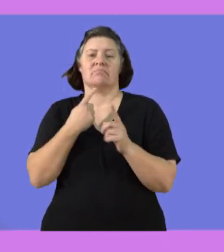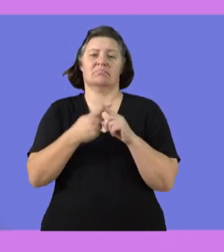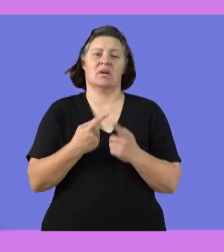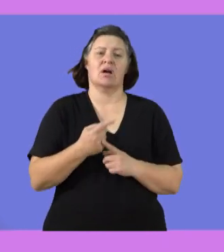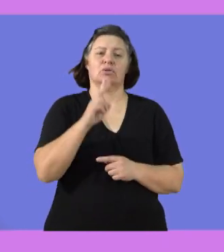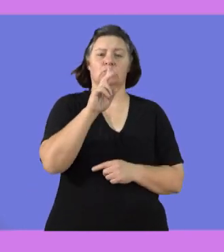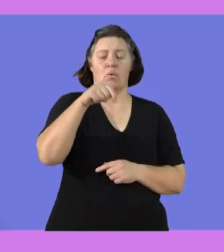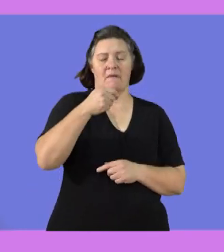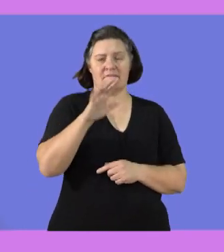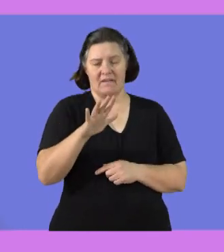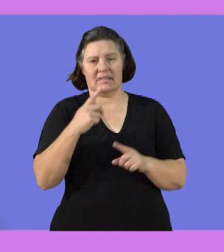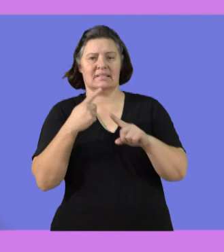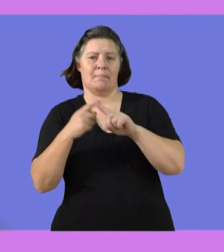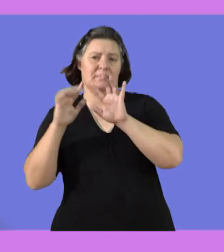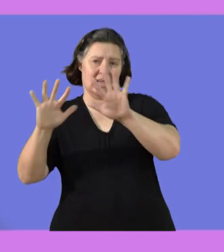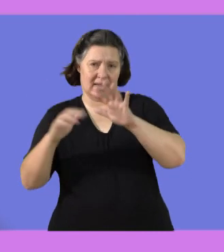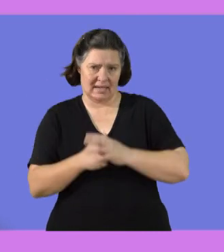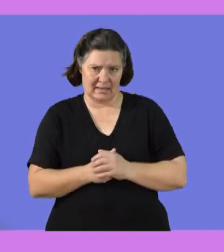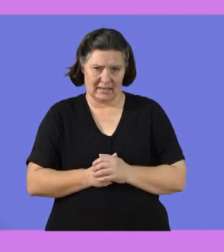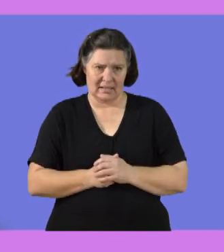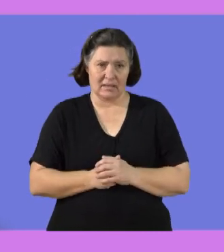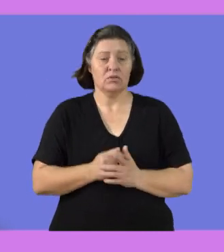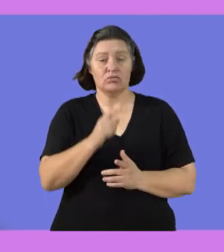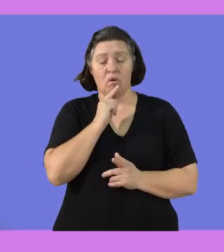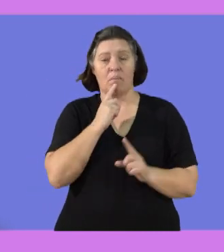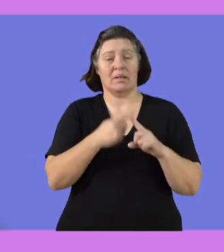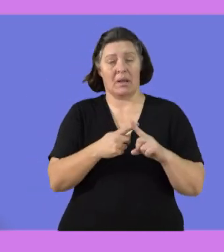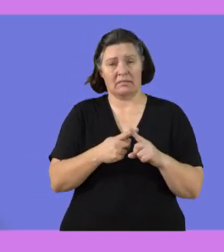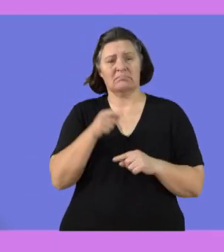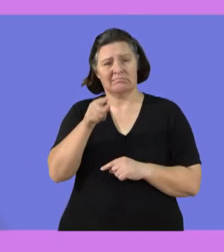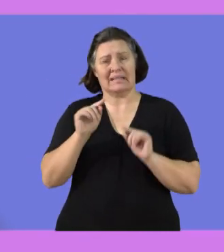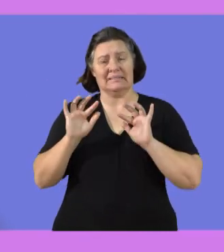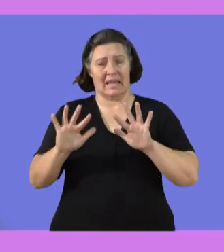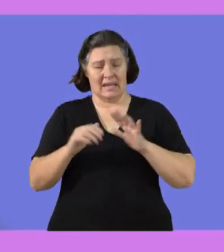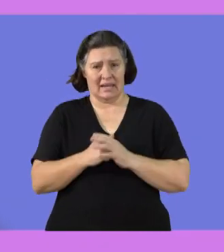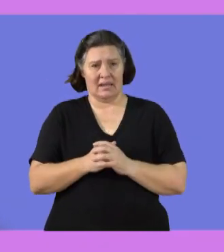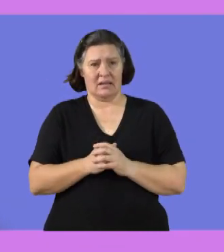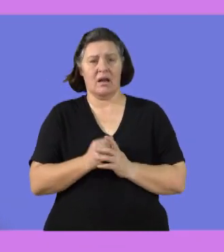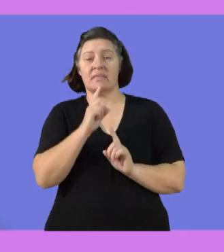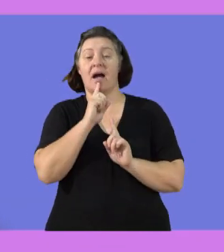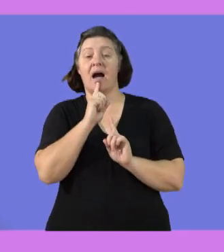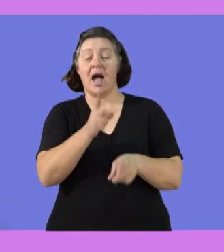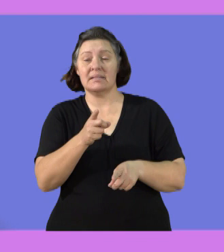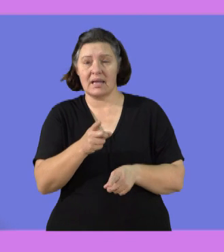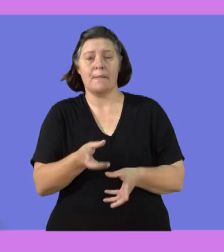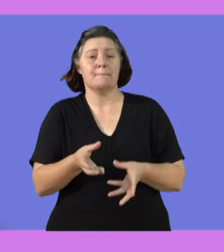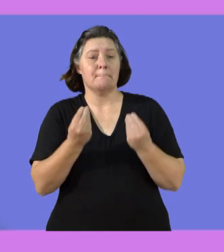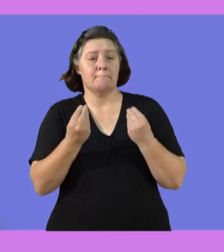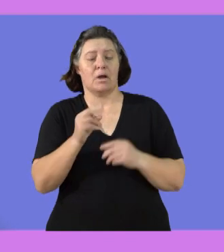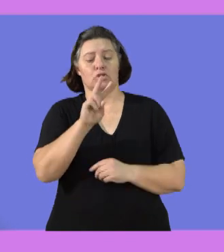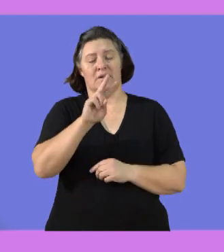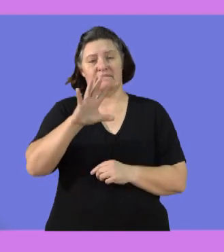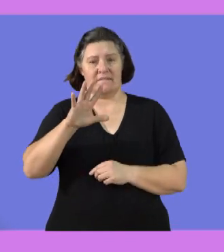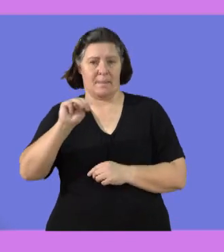multiply 2,5 by this 10. So as we multiply it by the 10, then the answer that you get